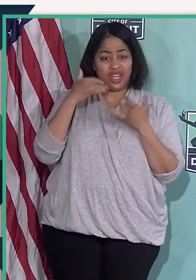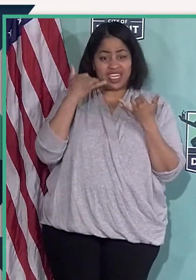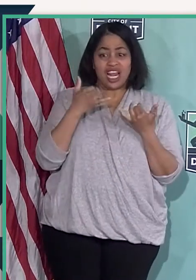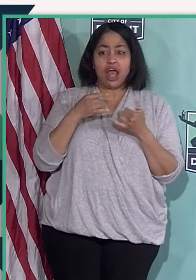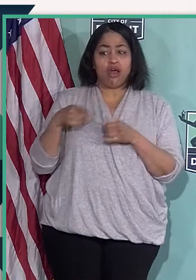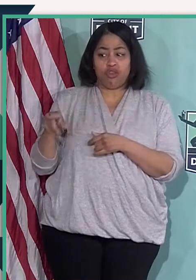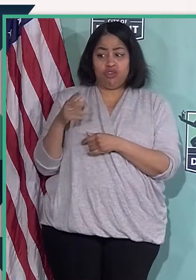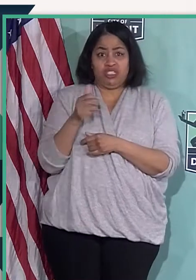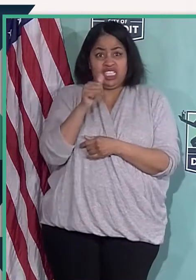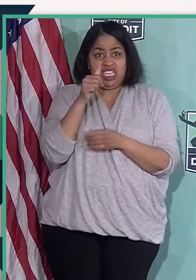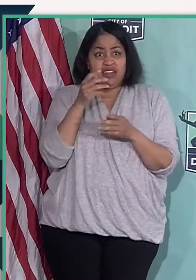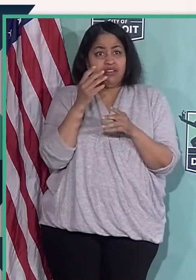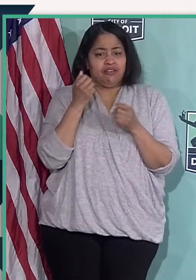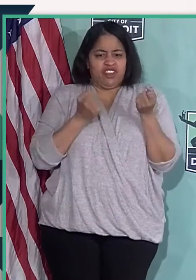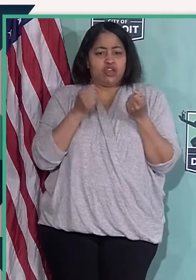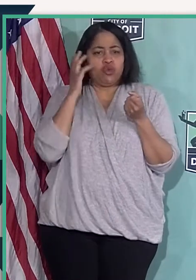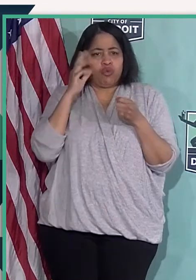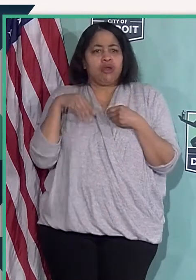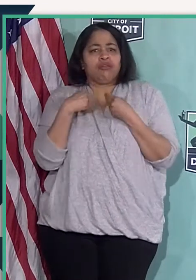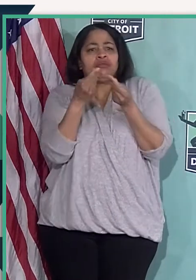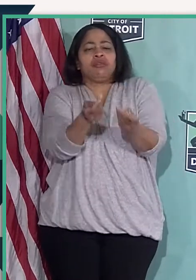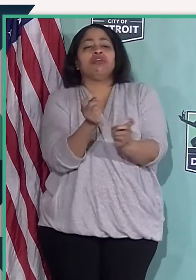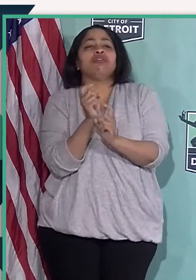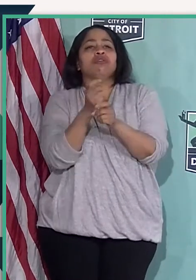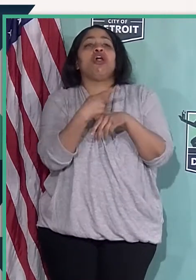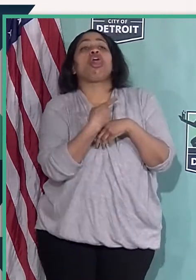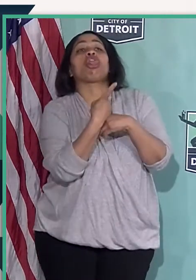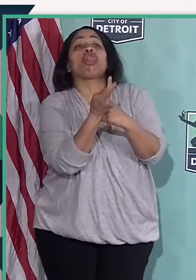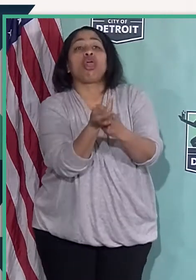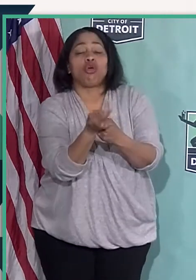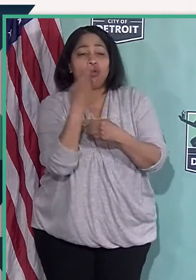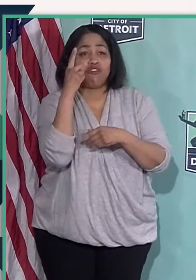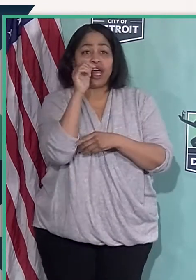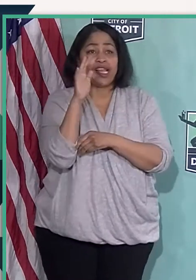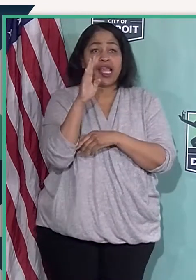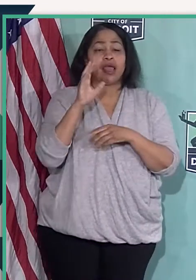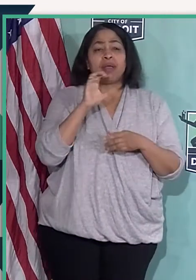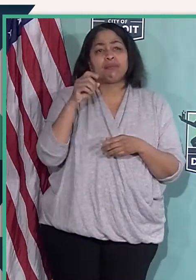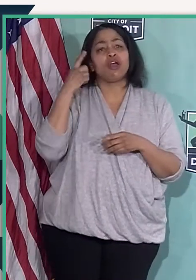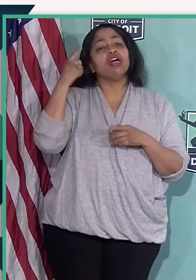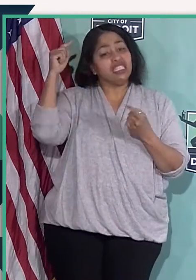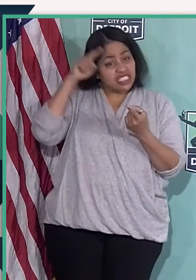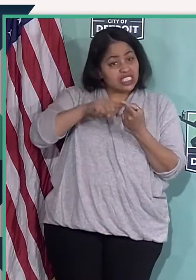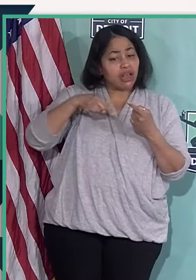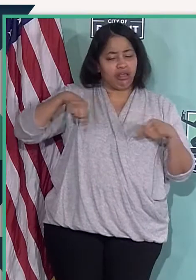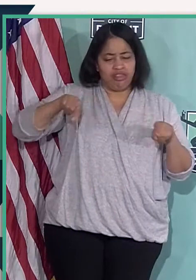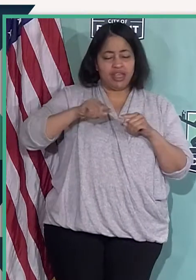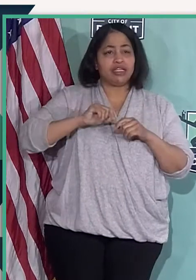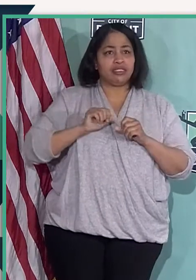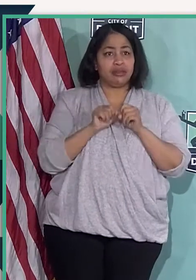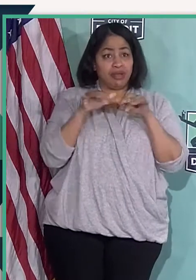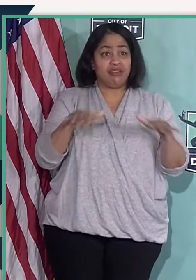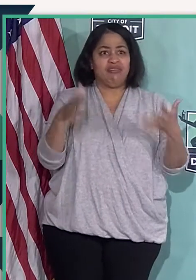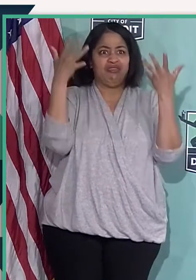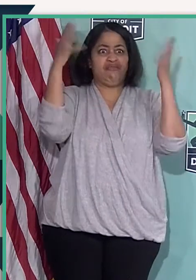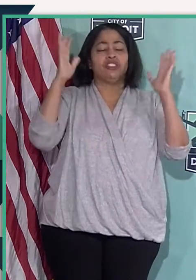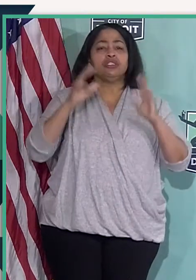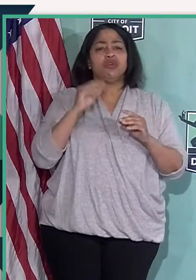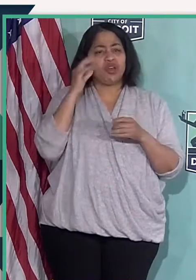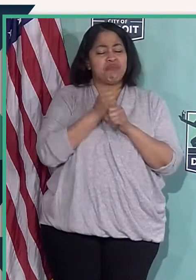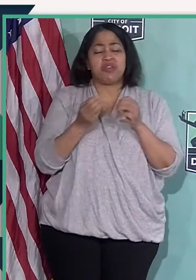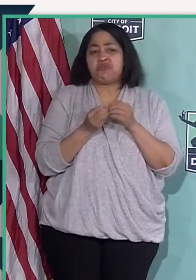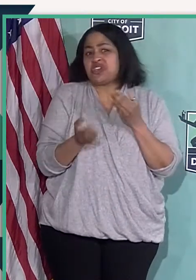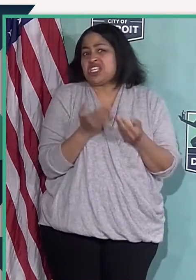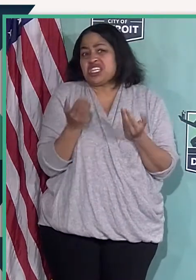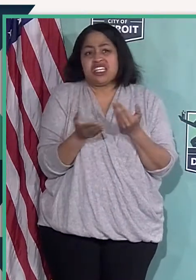the duration of this epidemic, and it's going to make it so much easier. And I say to anybody, and you